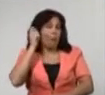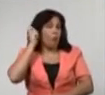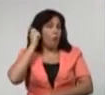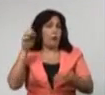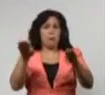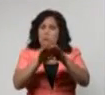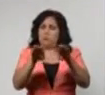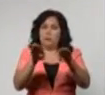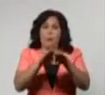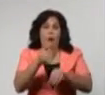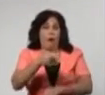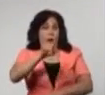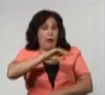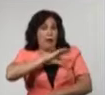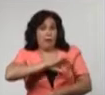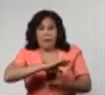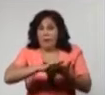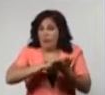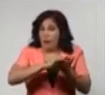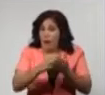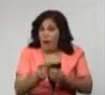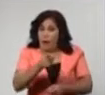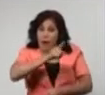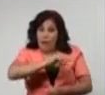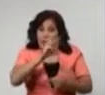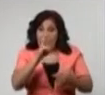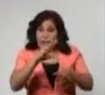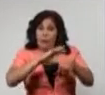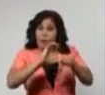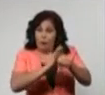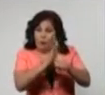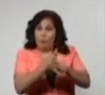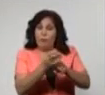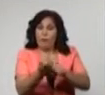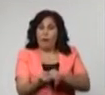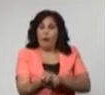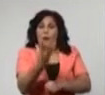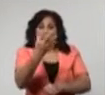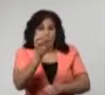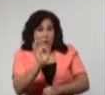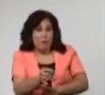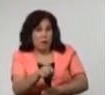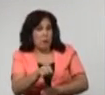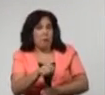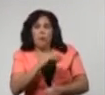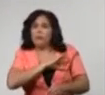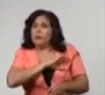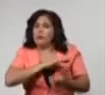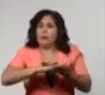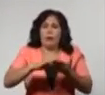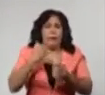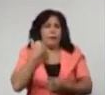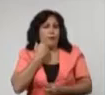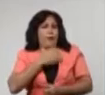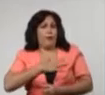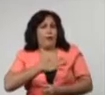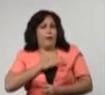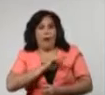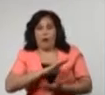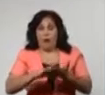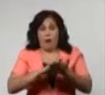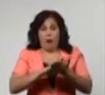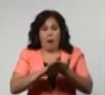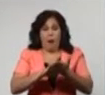before, this rate has increased, particularly over the past 15 days. Of